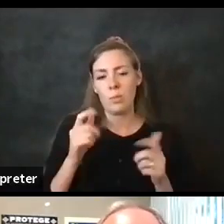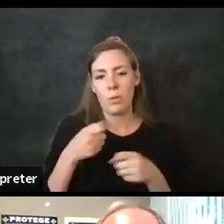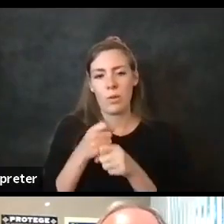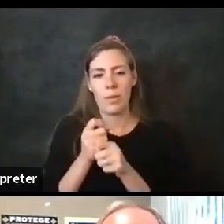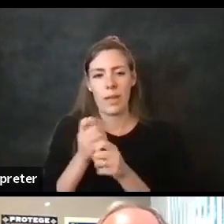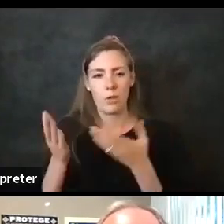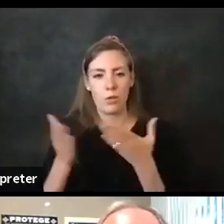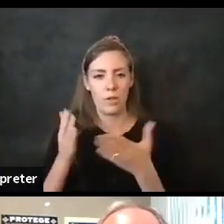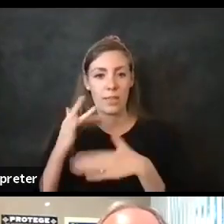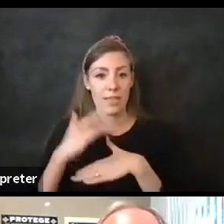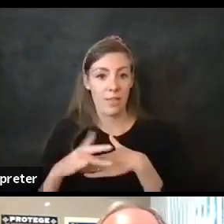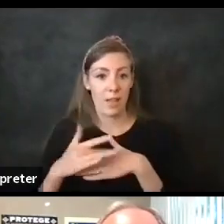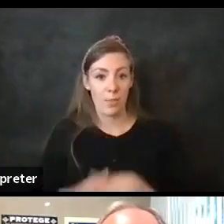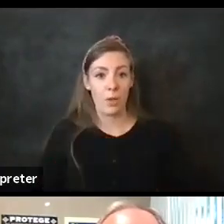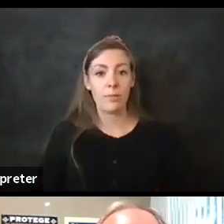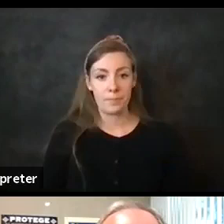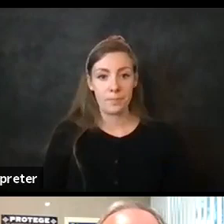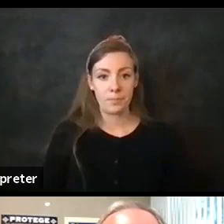offers.